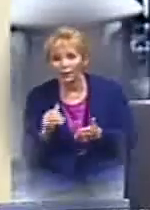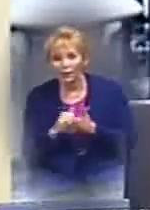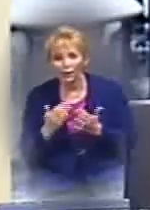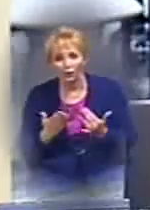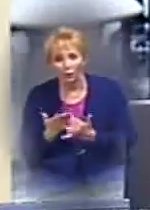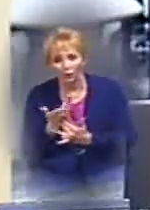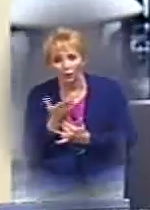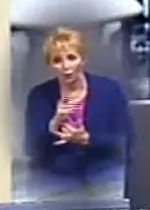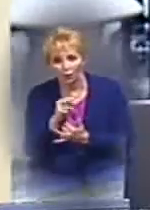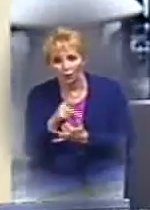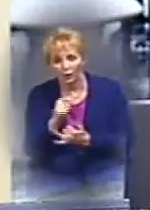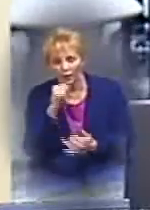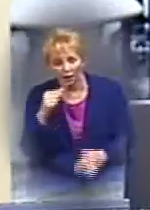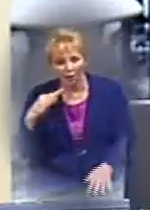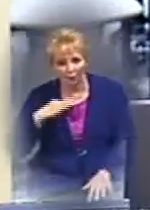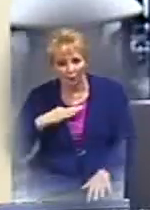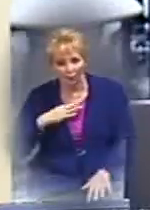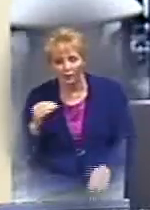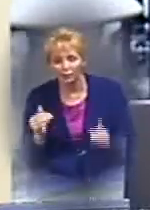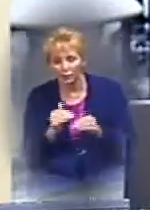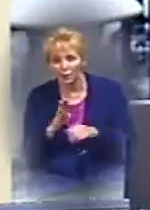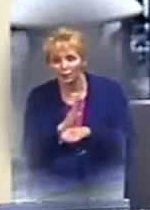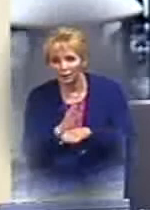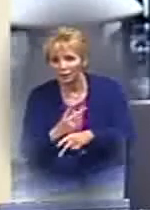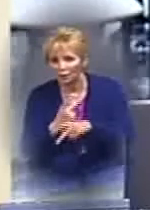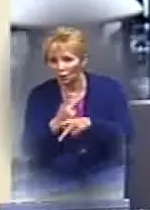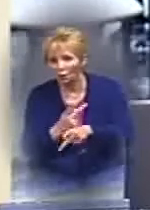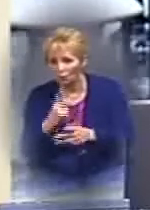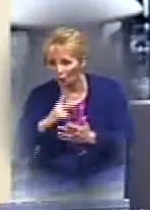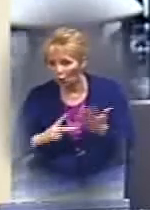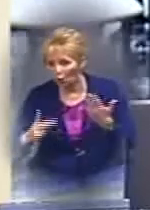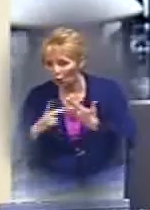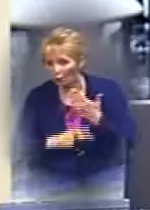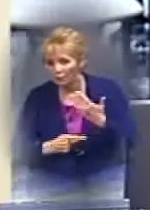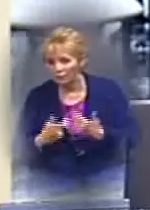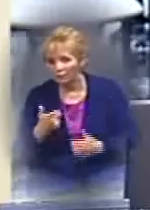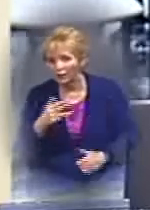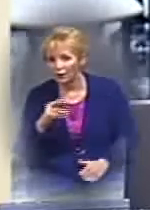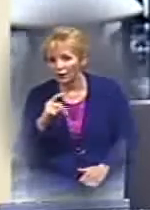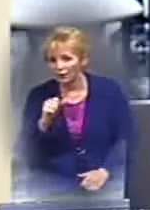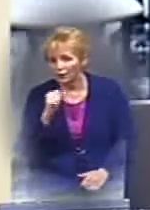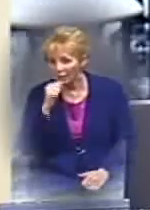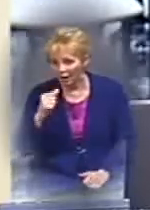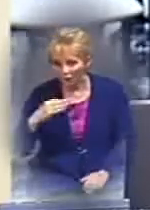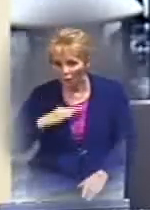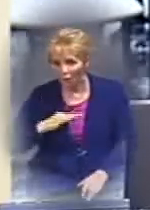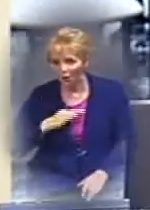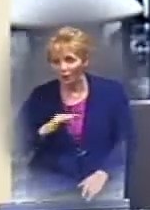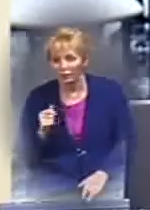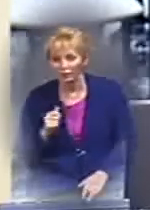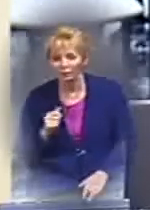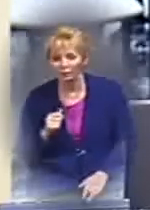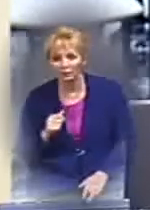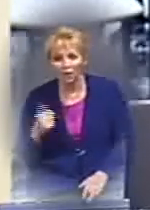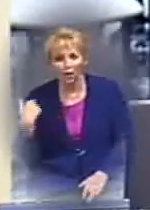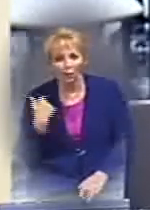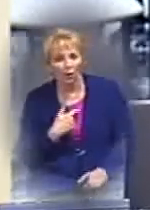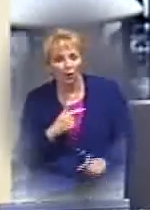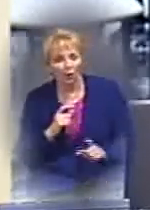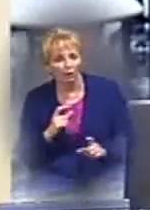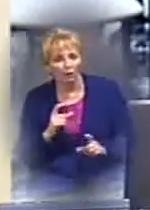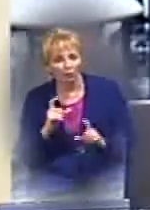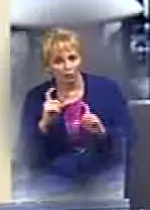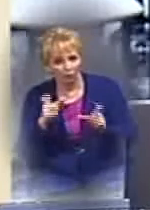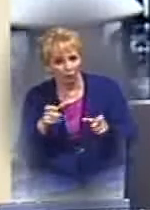our grants and nonprofits and our small business loan program. The grants and nonprofits, in fact, we're awarding some of those